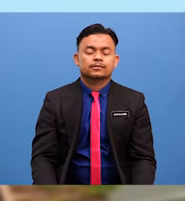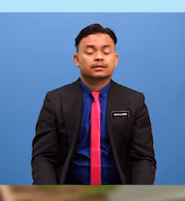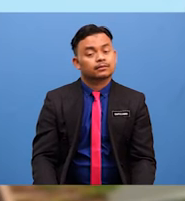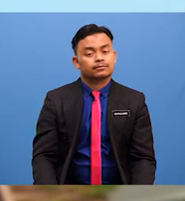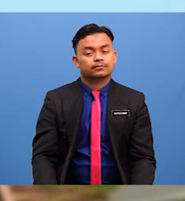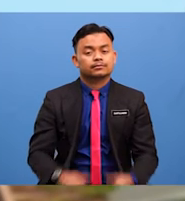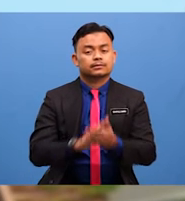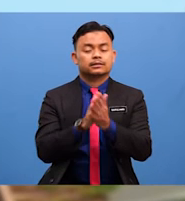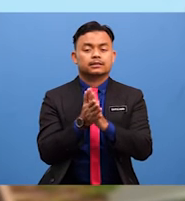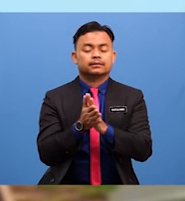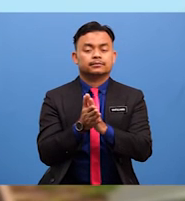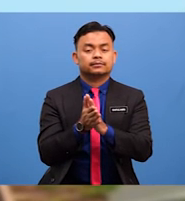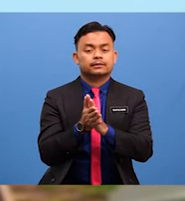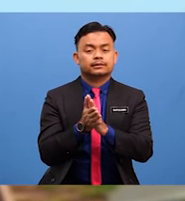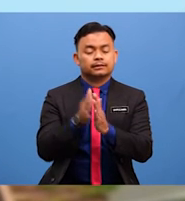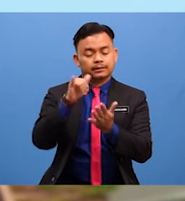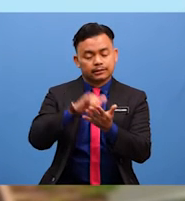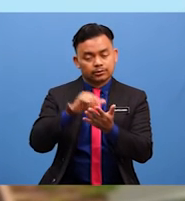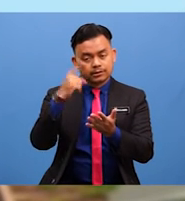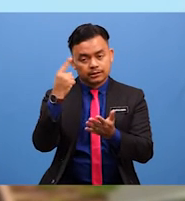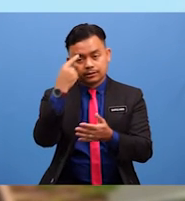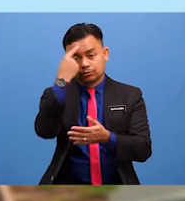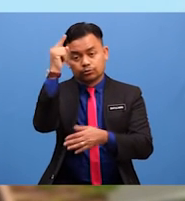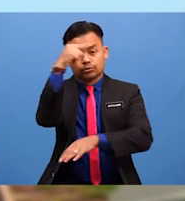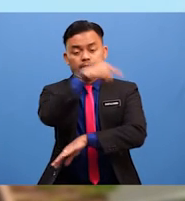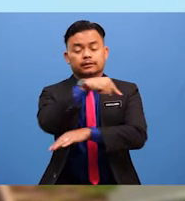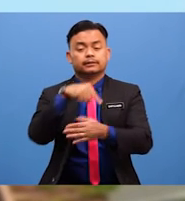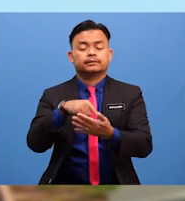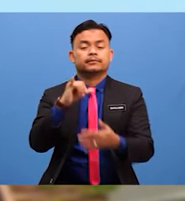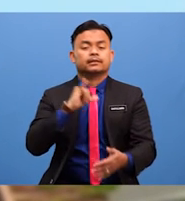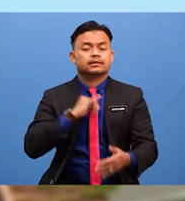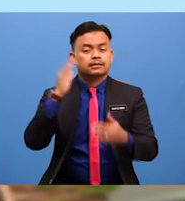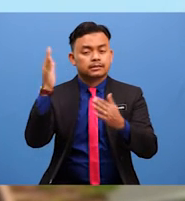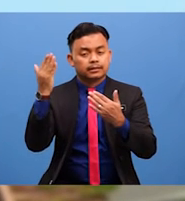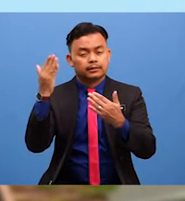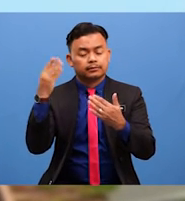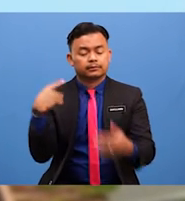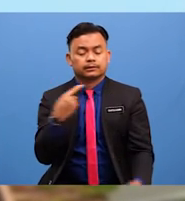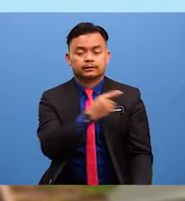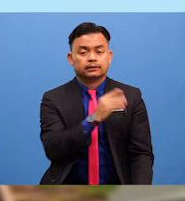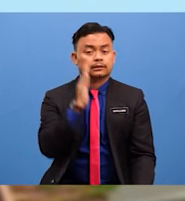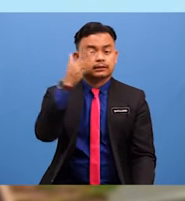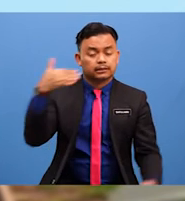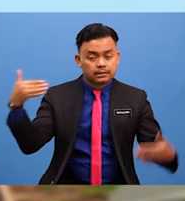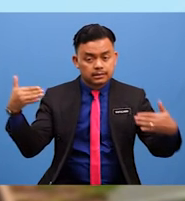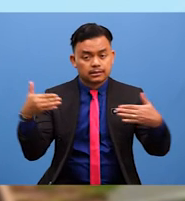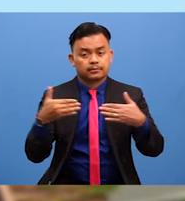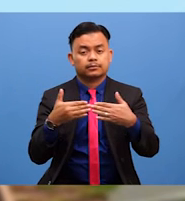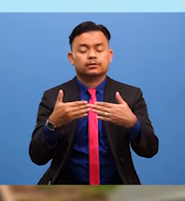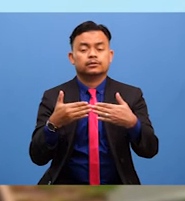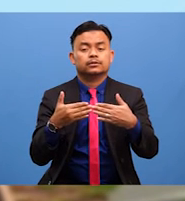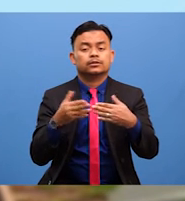Well, that's all we have for today. I hope you will continue to support